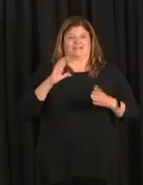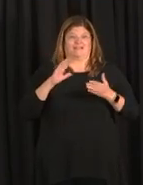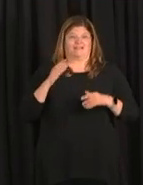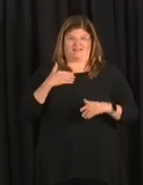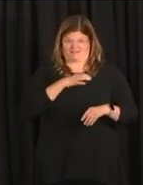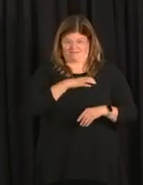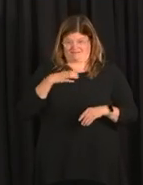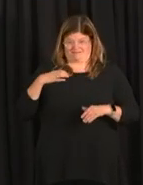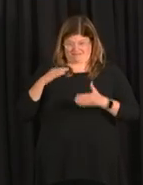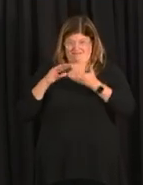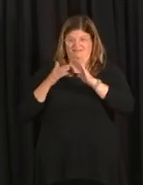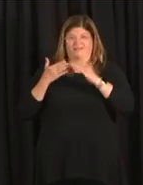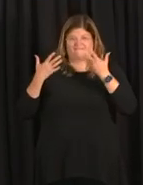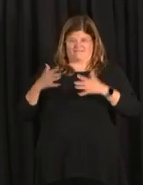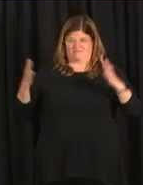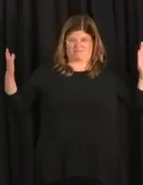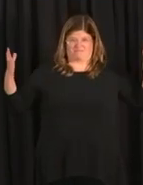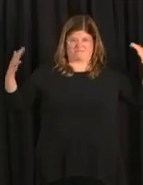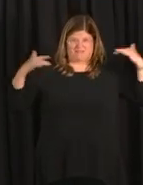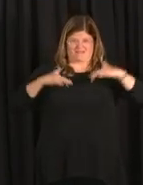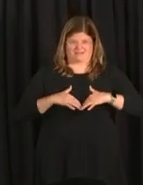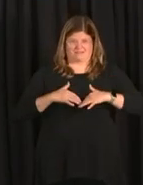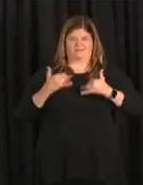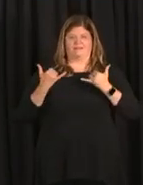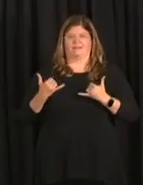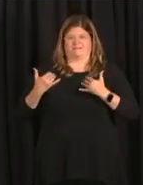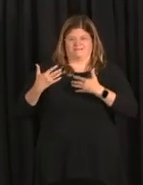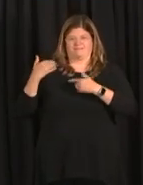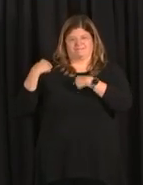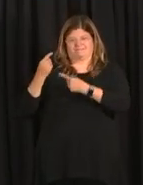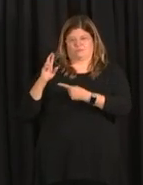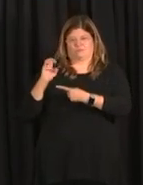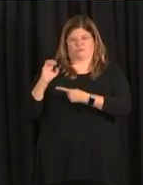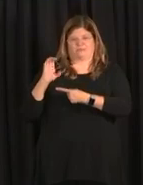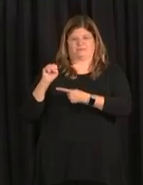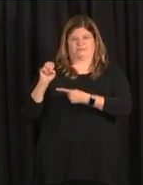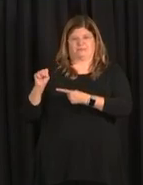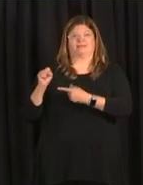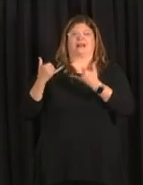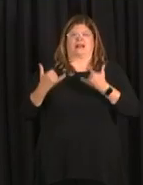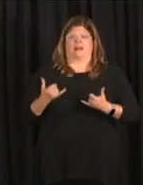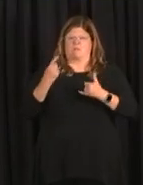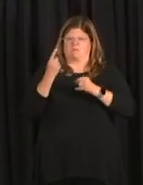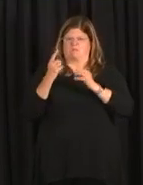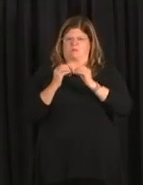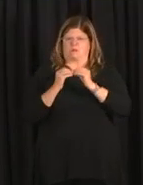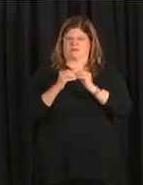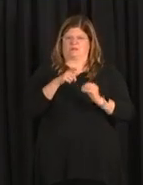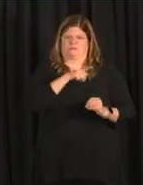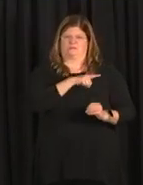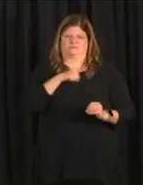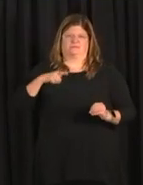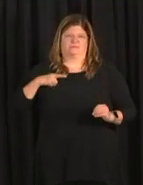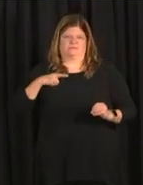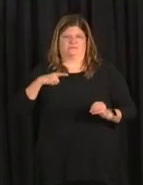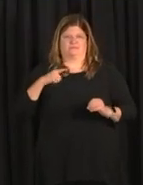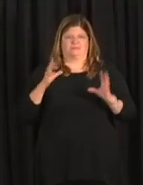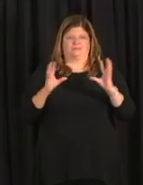shortened this year, and tomorrow we will have an additional legislative meeting. That means not the regular monthly meeting.